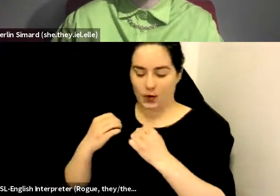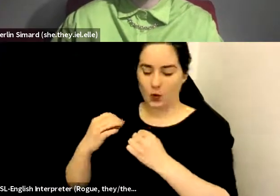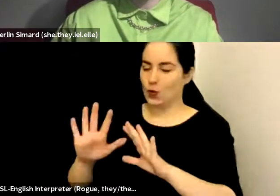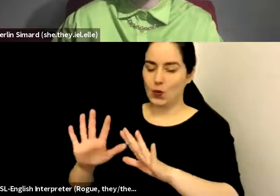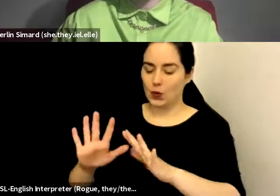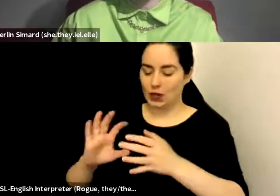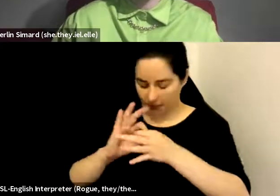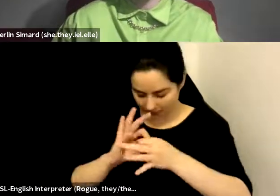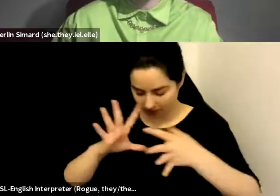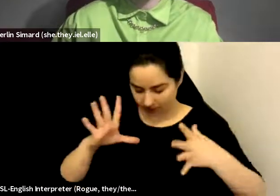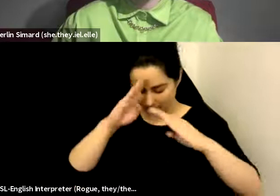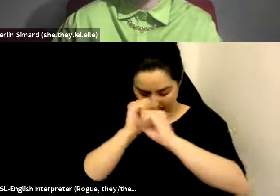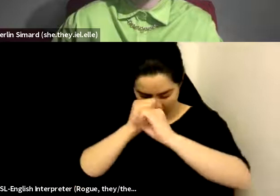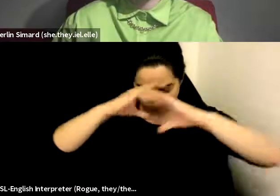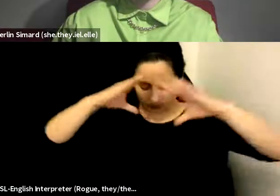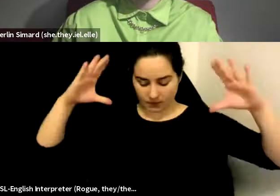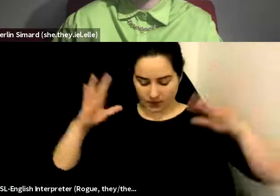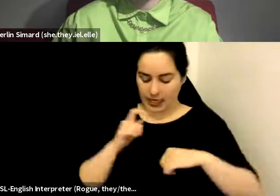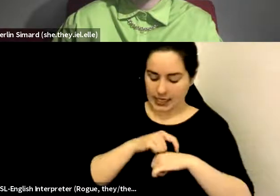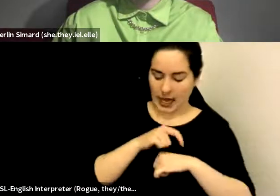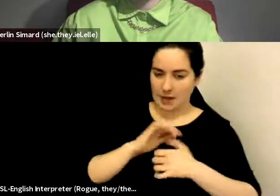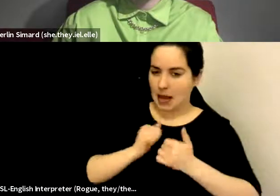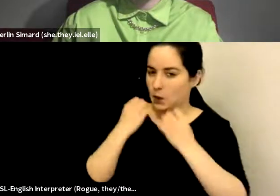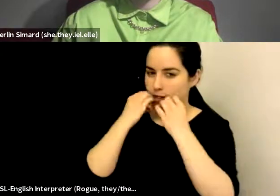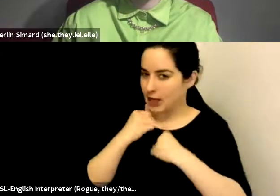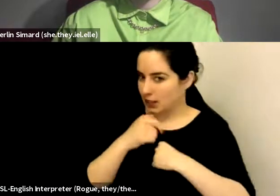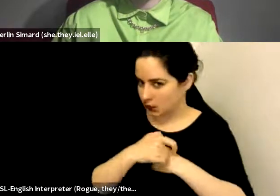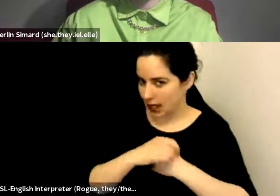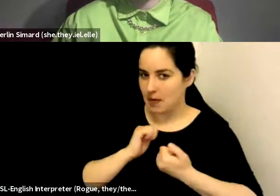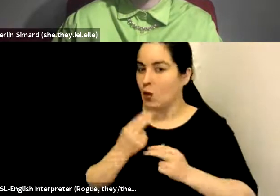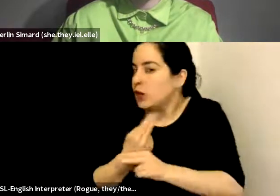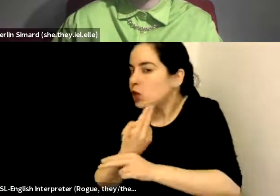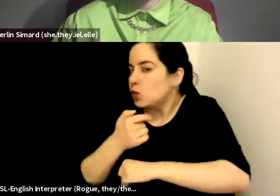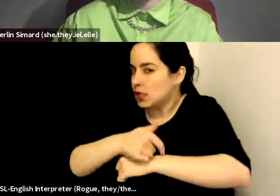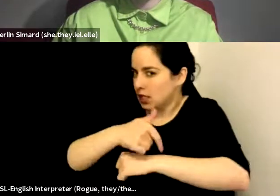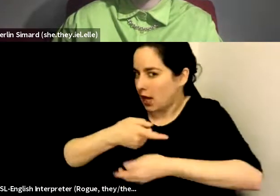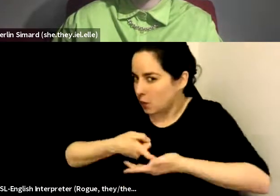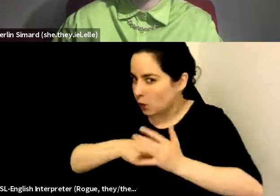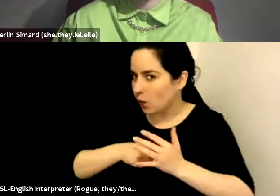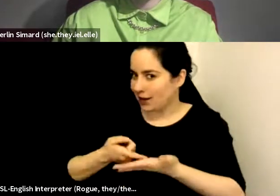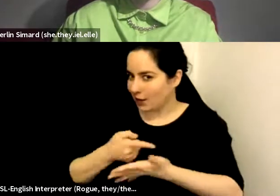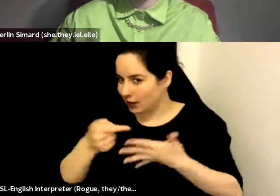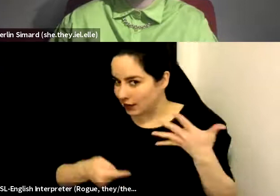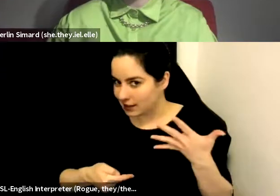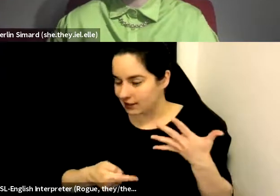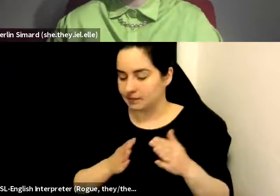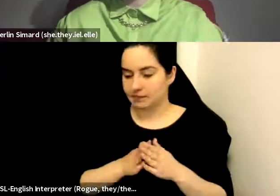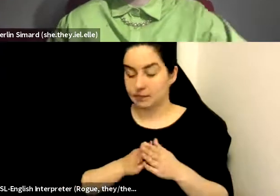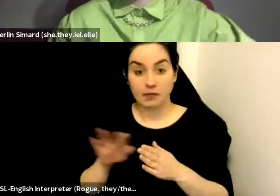So time is one thing. And then also I think value, which we've talked a lot about, like valuing the people that are in the